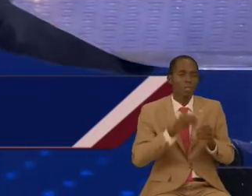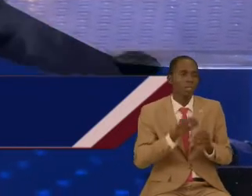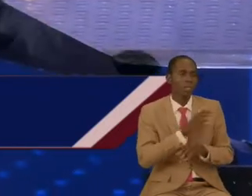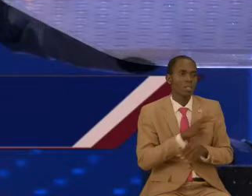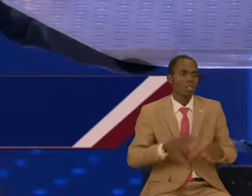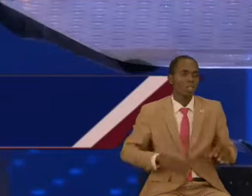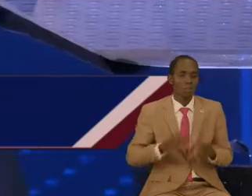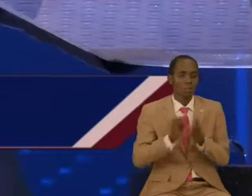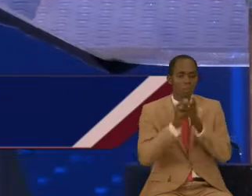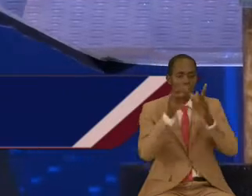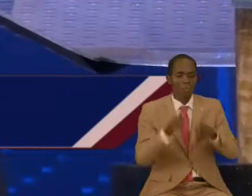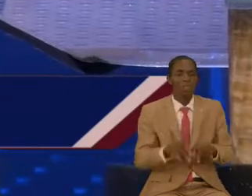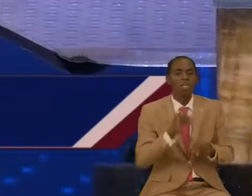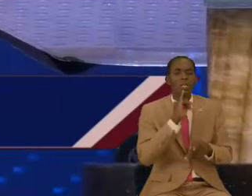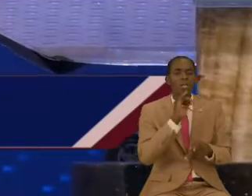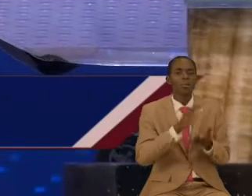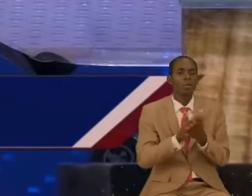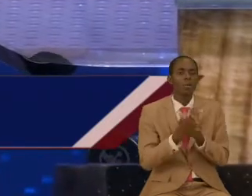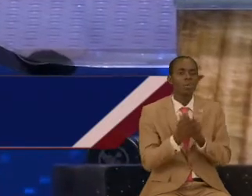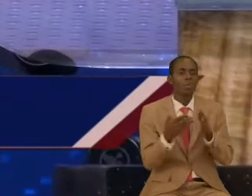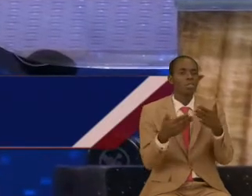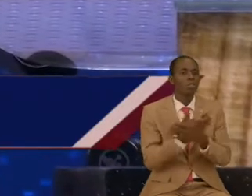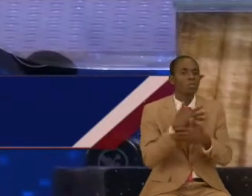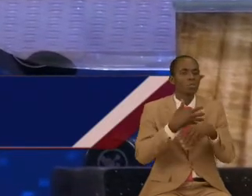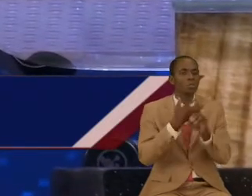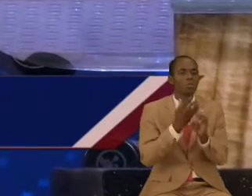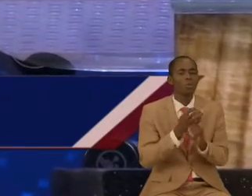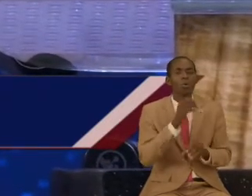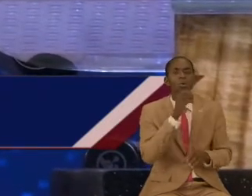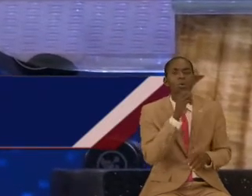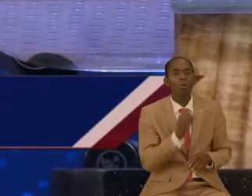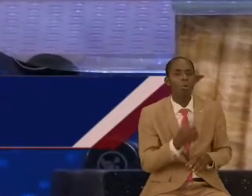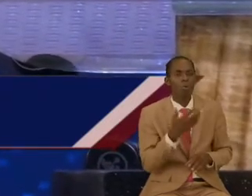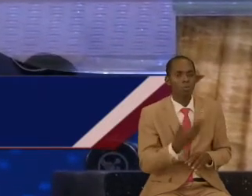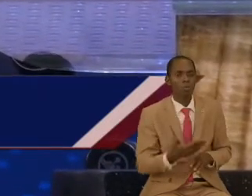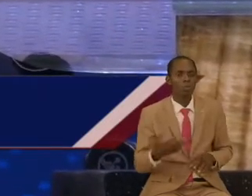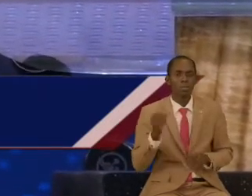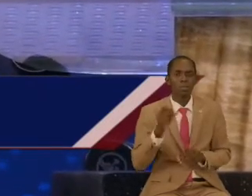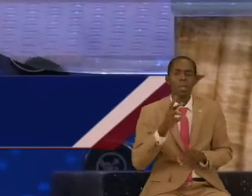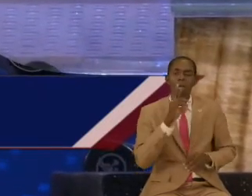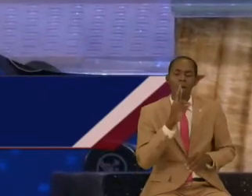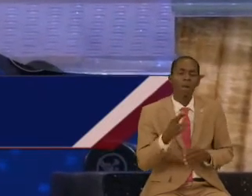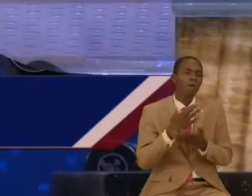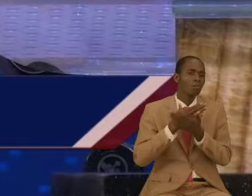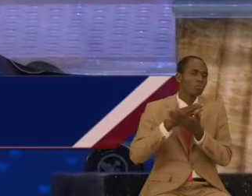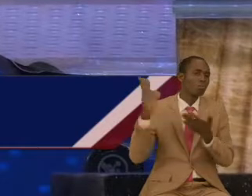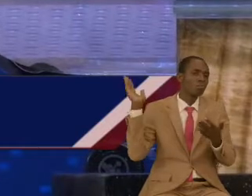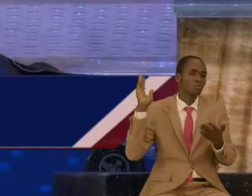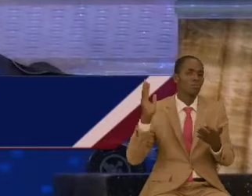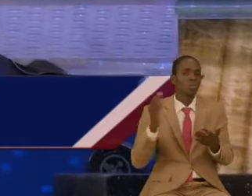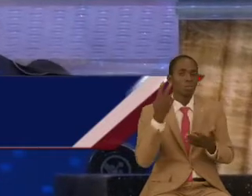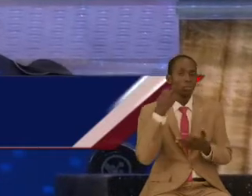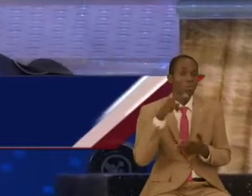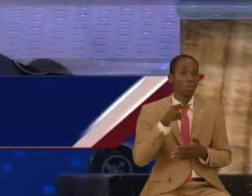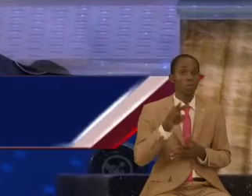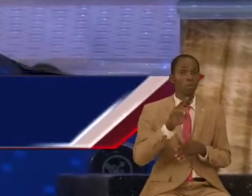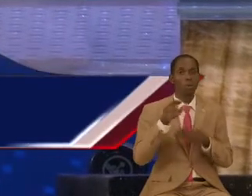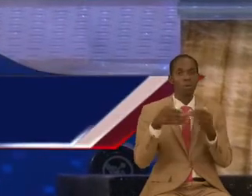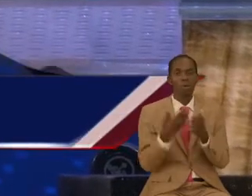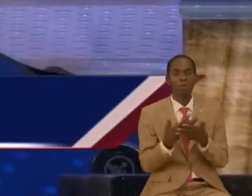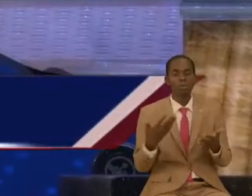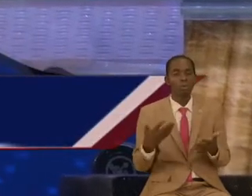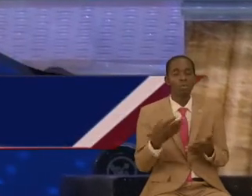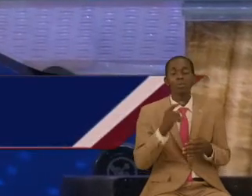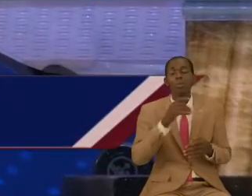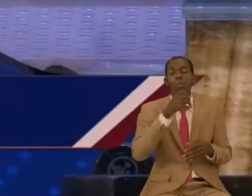he is a new creature. Old things are passed away. The old life